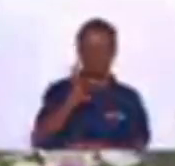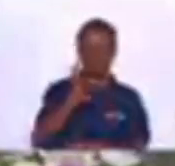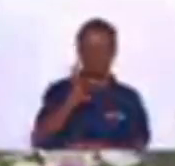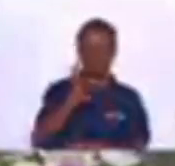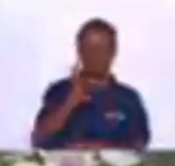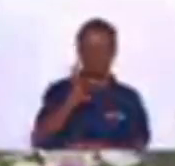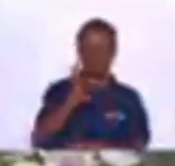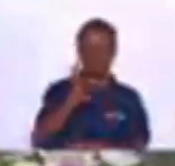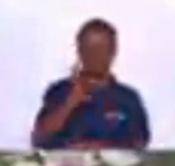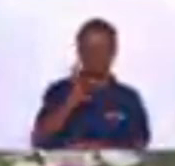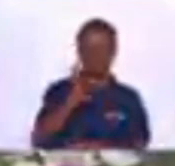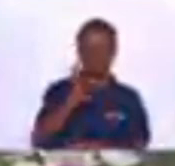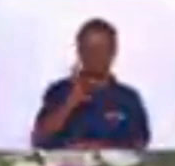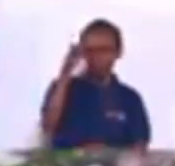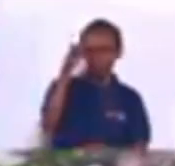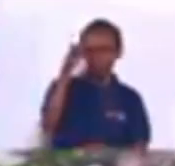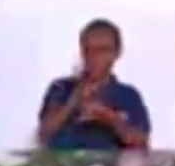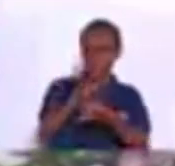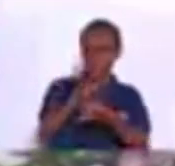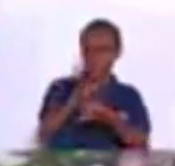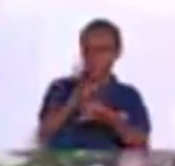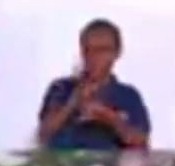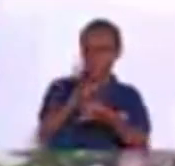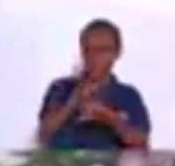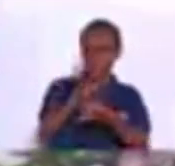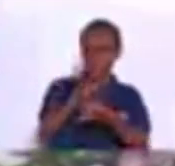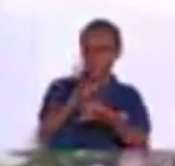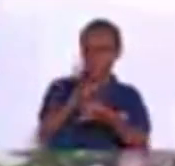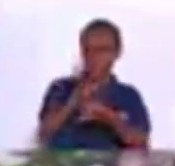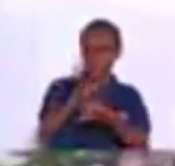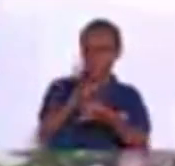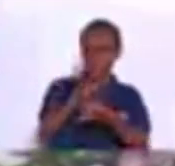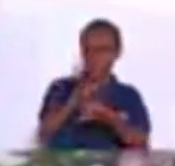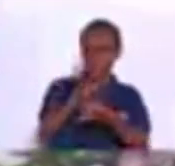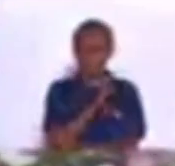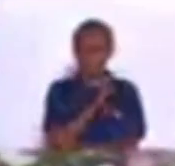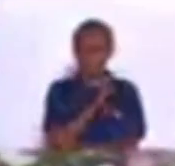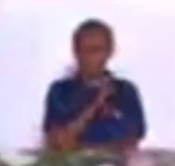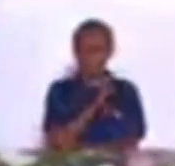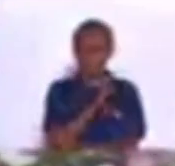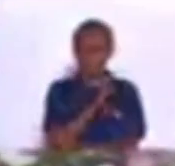You have to know everything we see is by grace and grace alone.